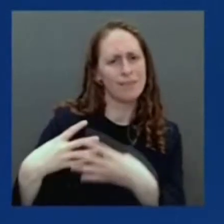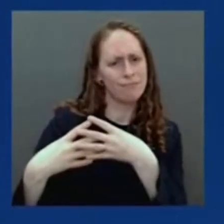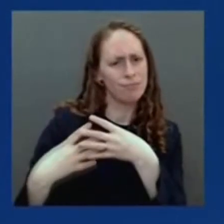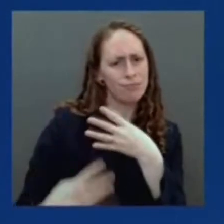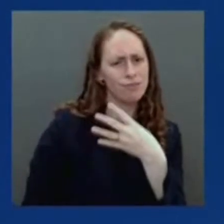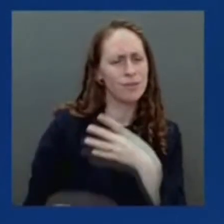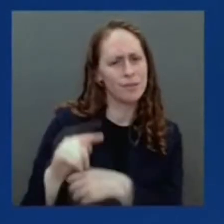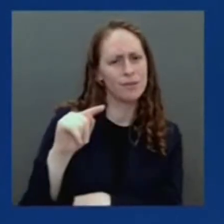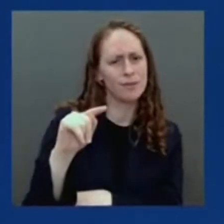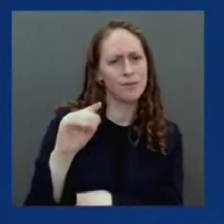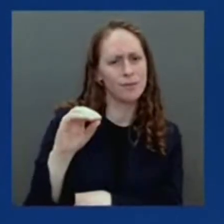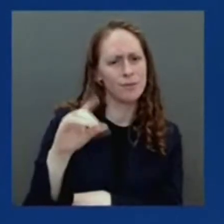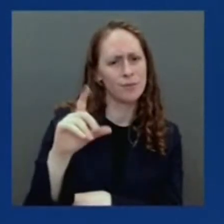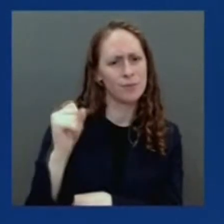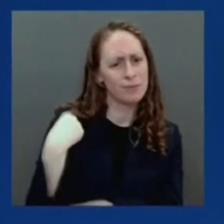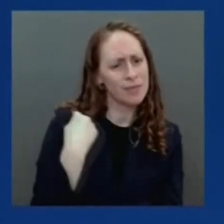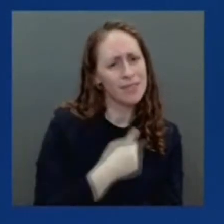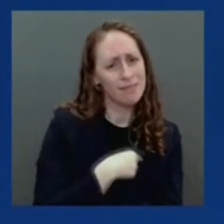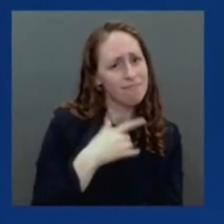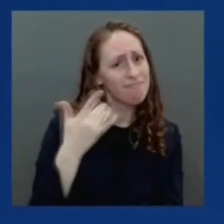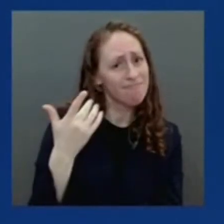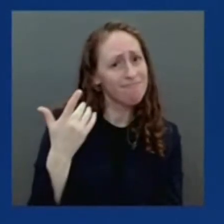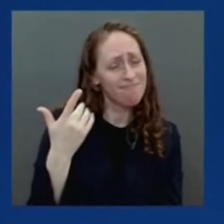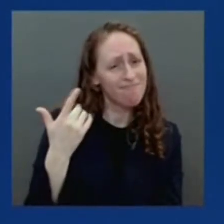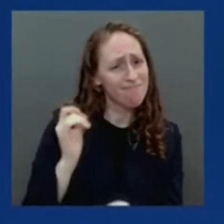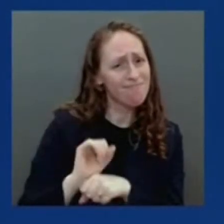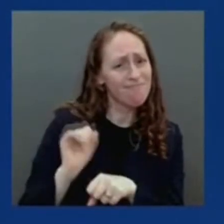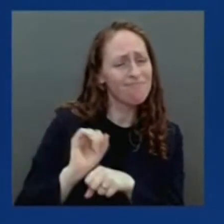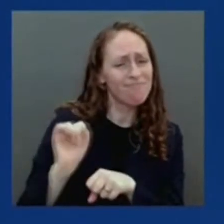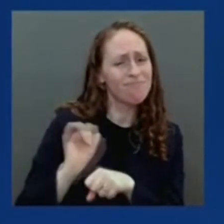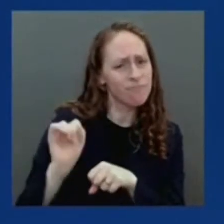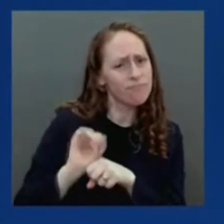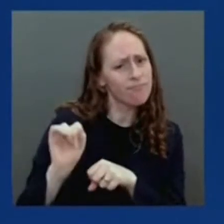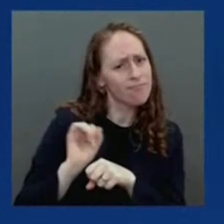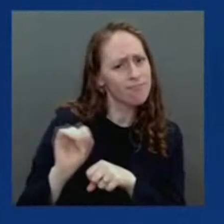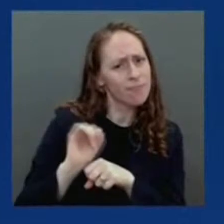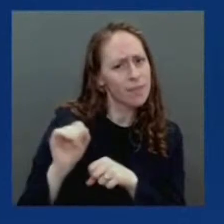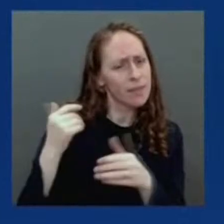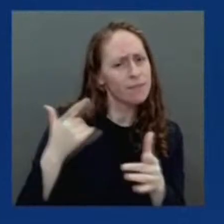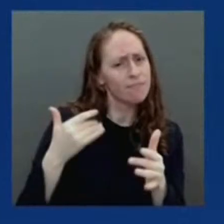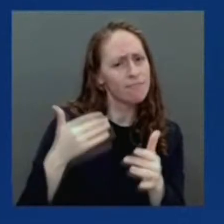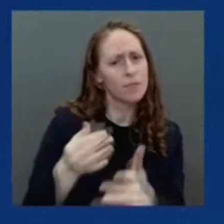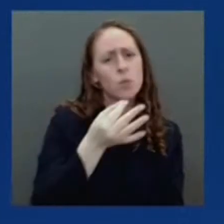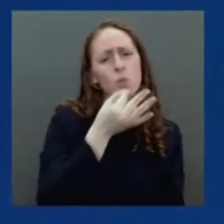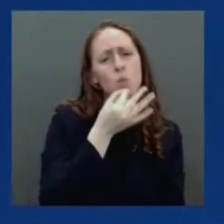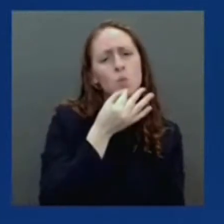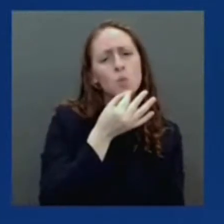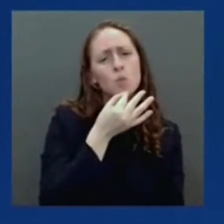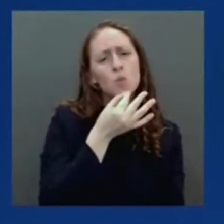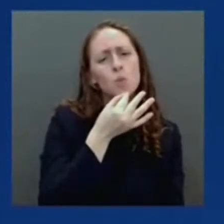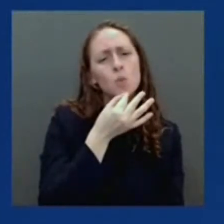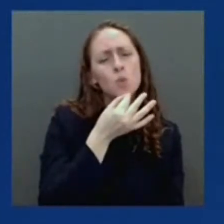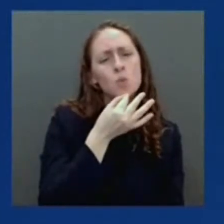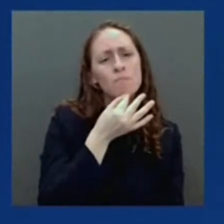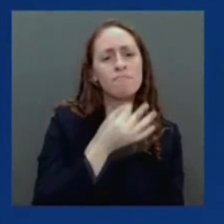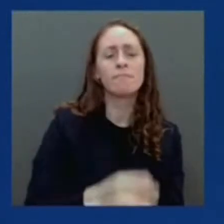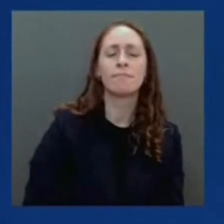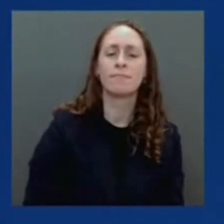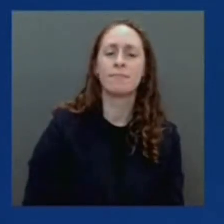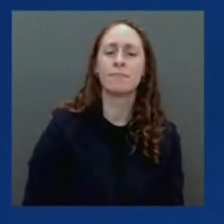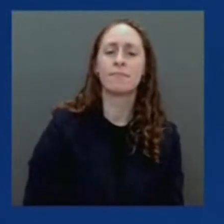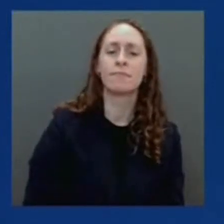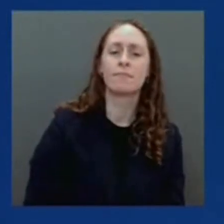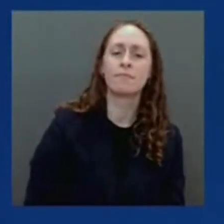COVID doesn't disrupt our daily lives, but is something we protect against and treat. And as we make more progress